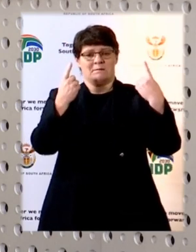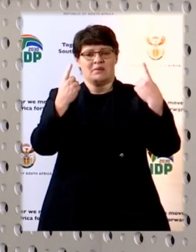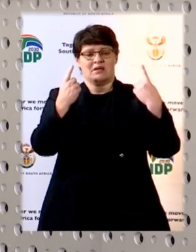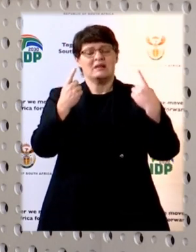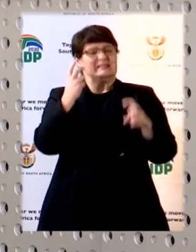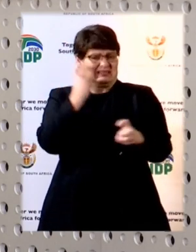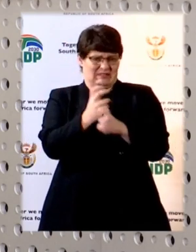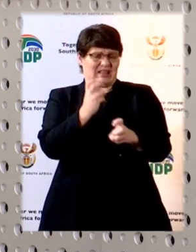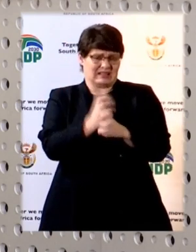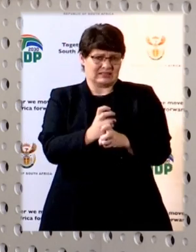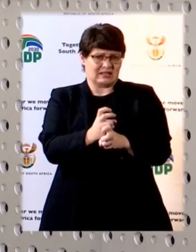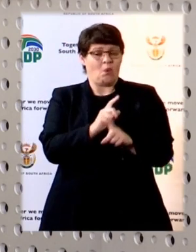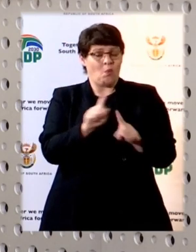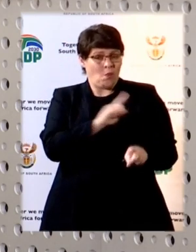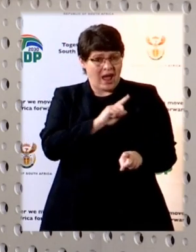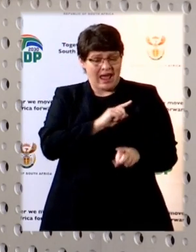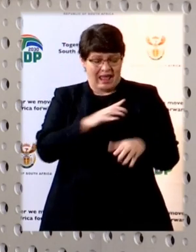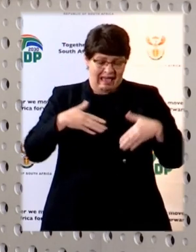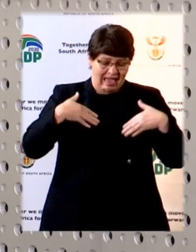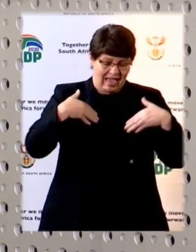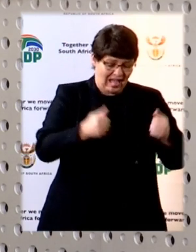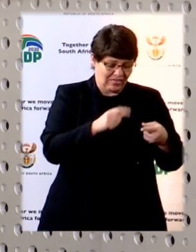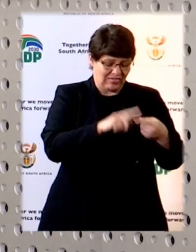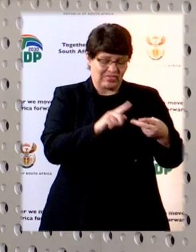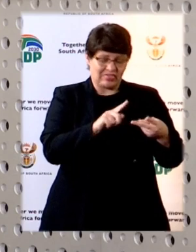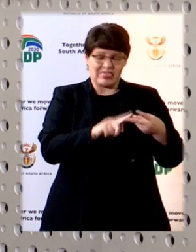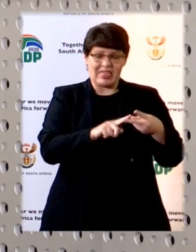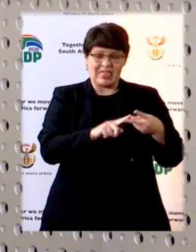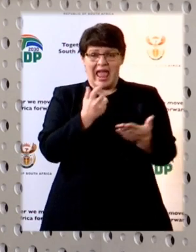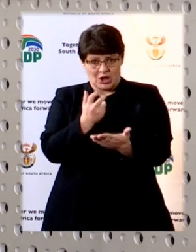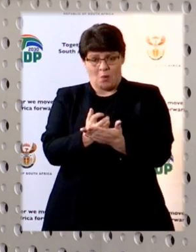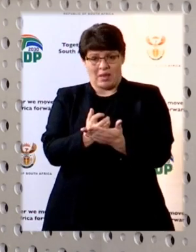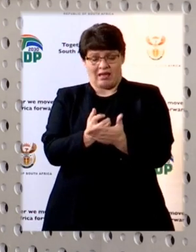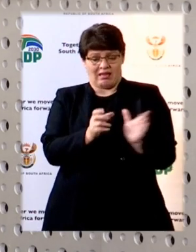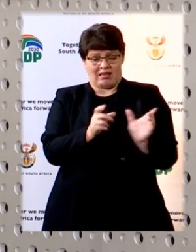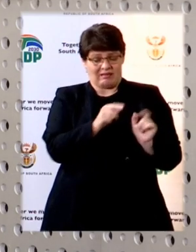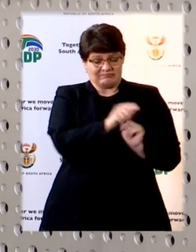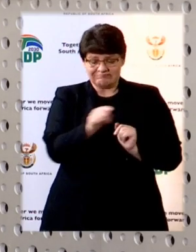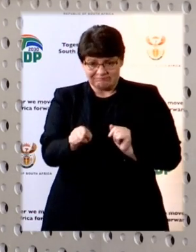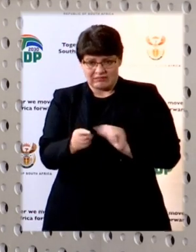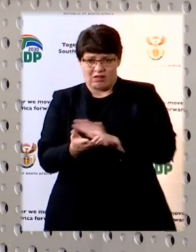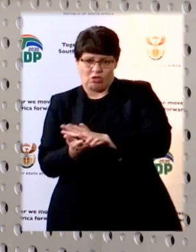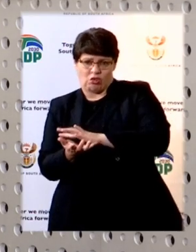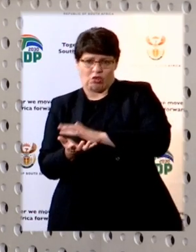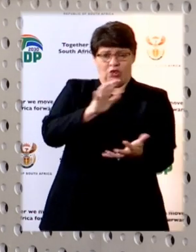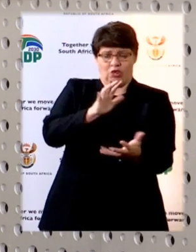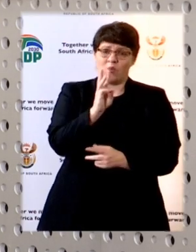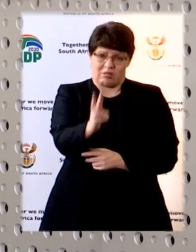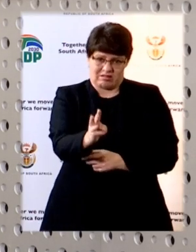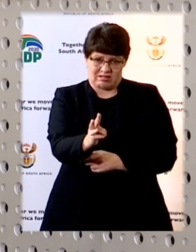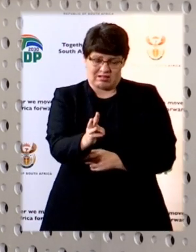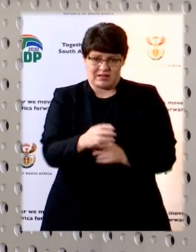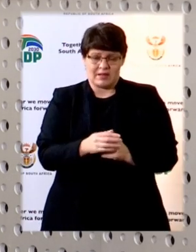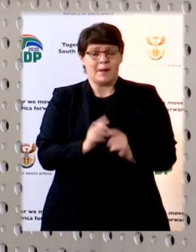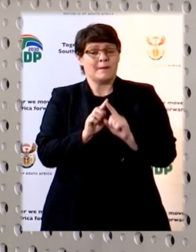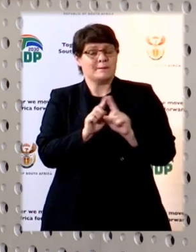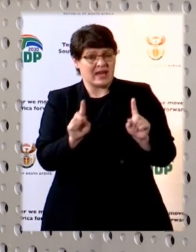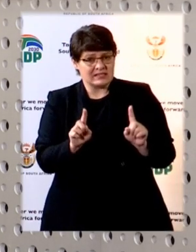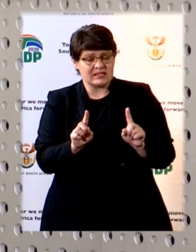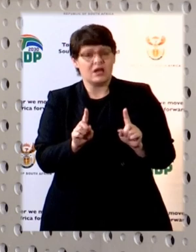social, economic consequences would have been far worse today. The declaration enabled our nation to have